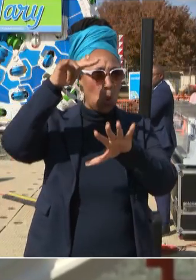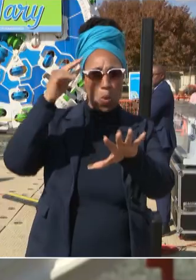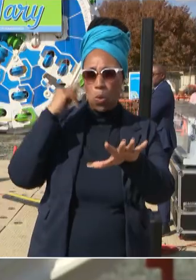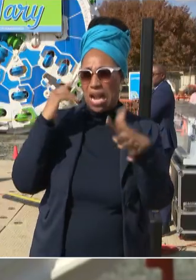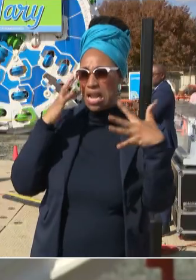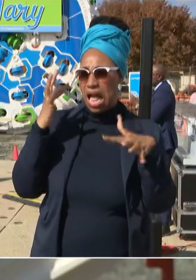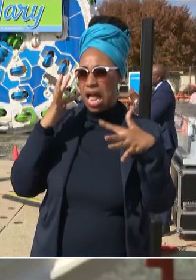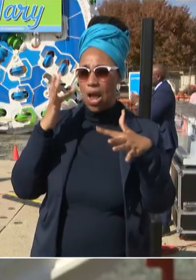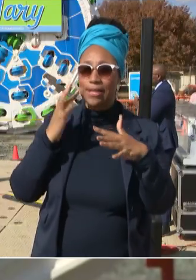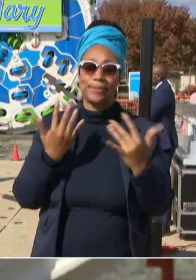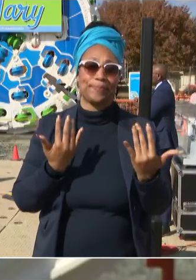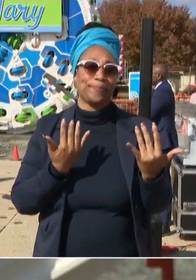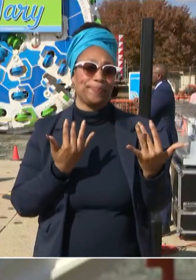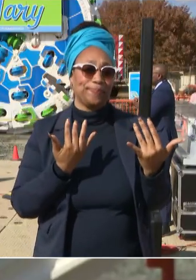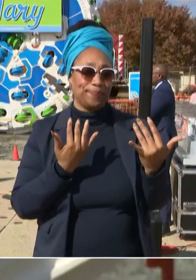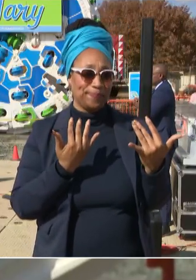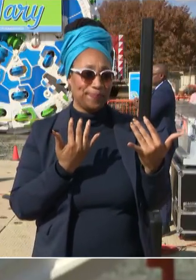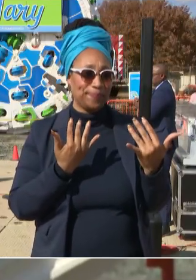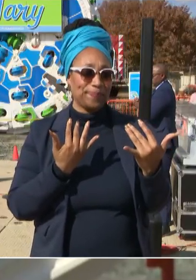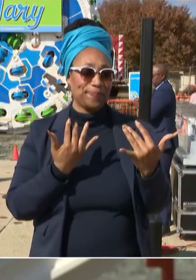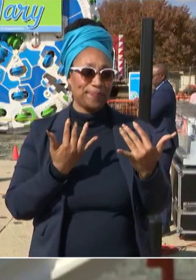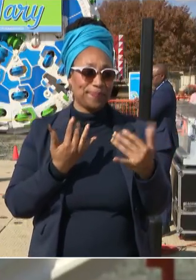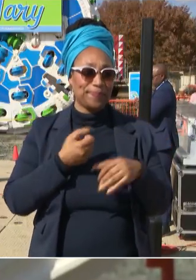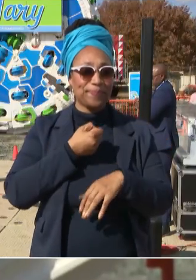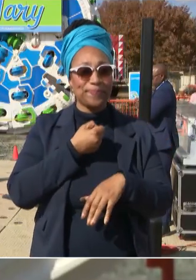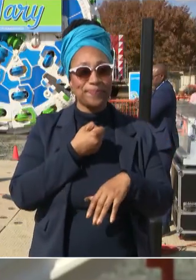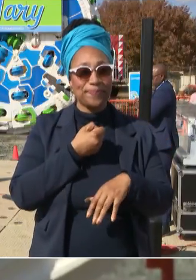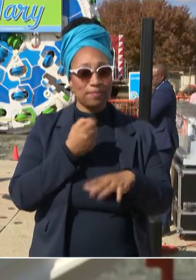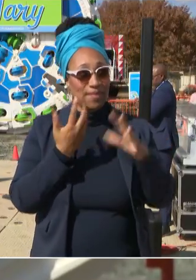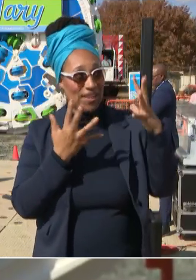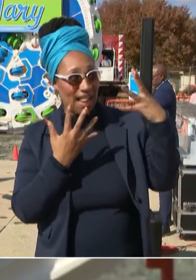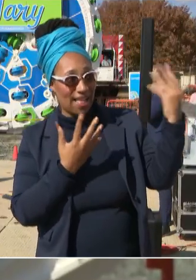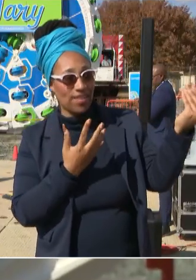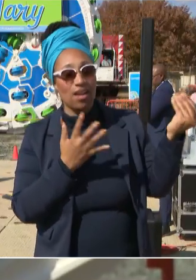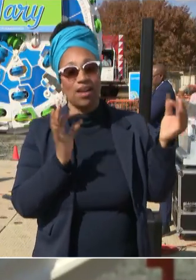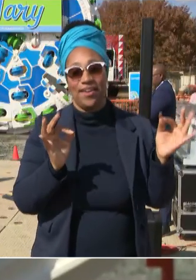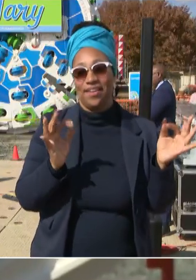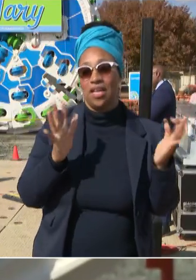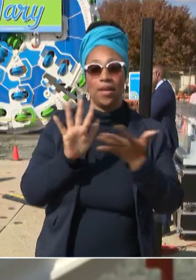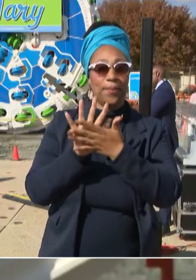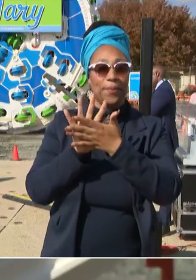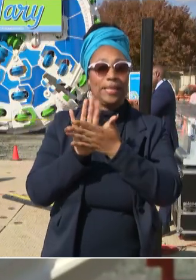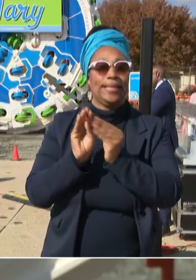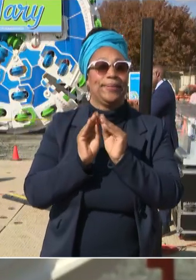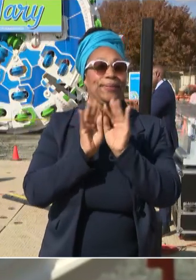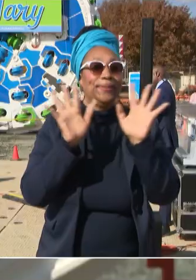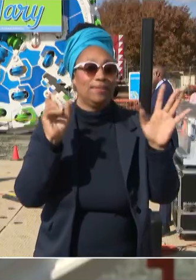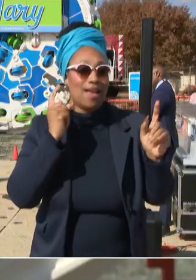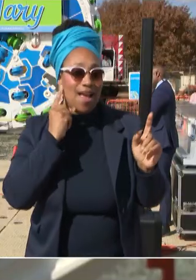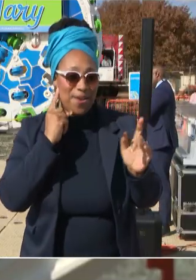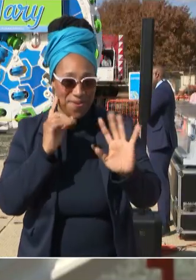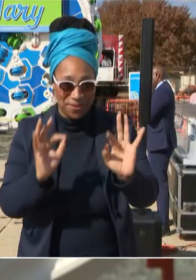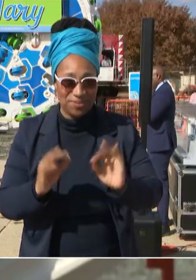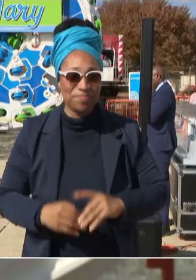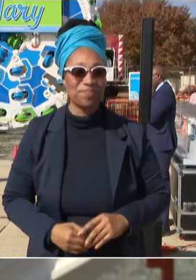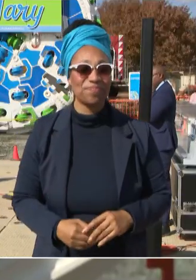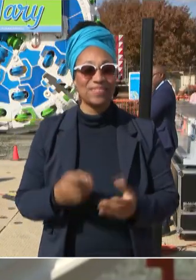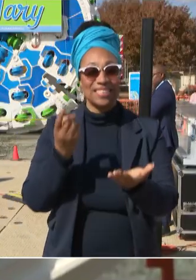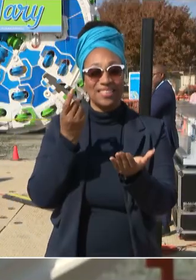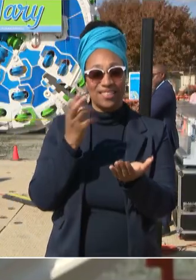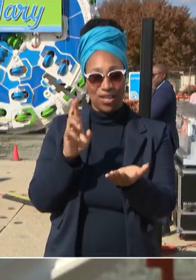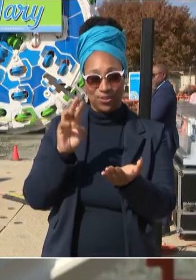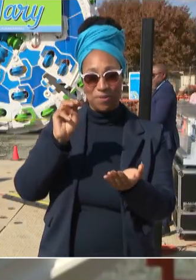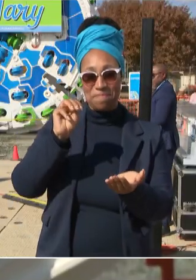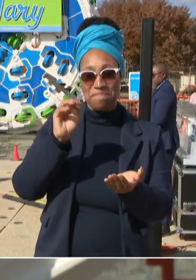Dr. Musa Wan is the guiding hand who ensures this project, as you heard, is on schedule, under